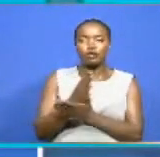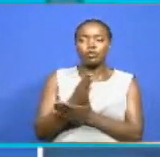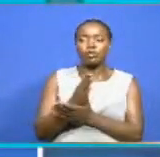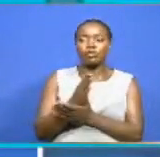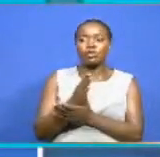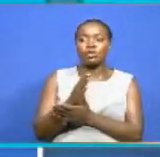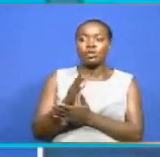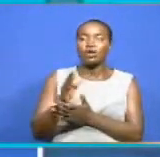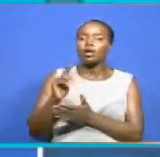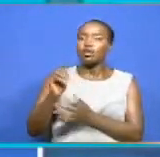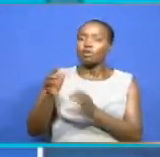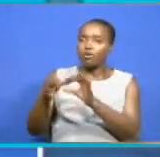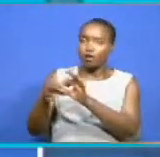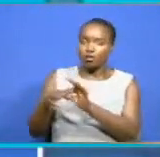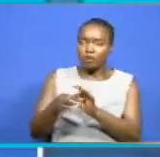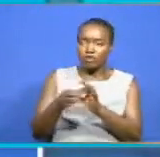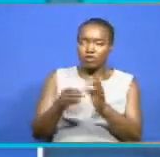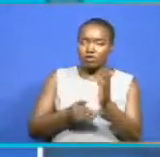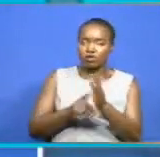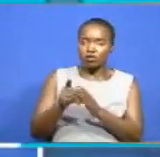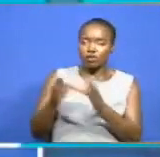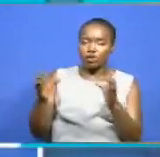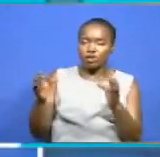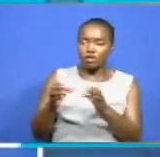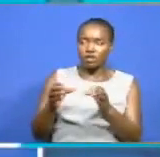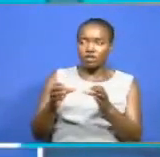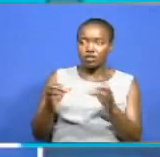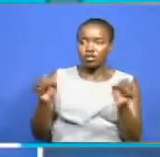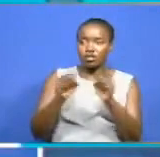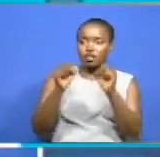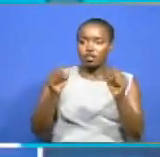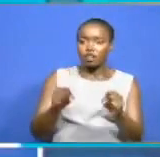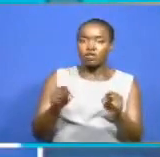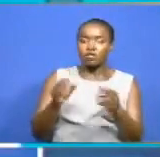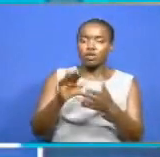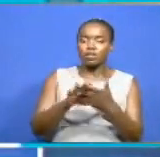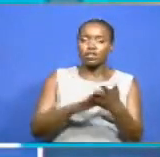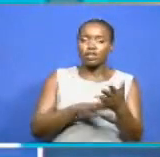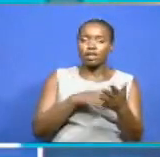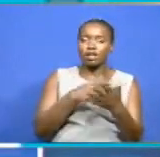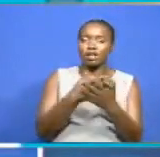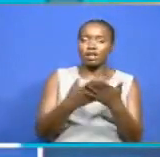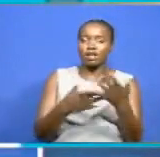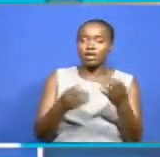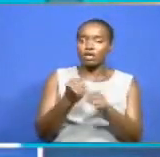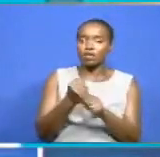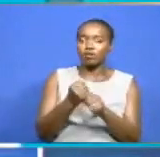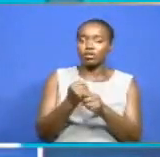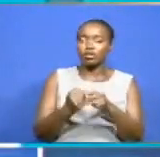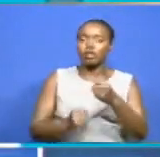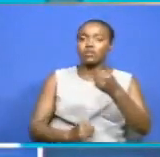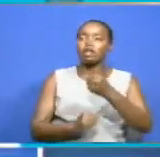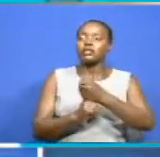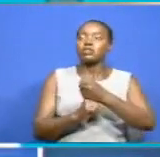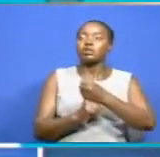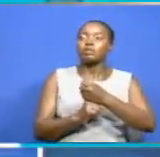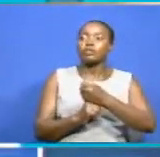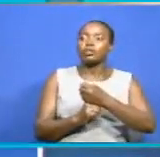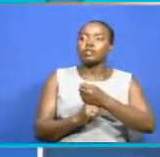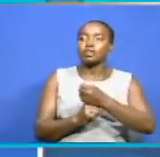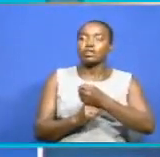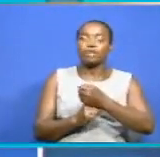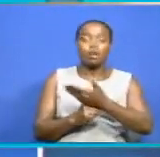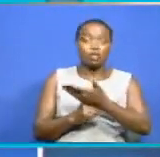Cooperative Development Organizations platform, we are creating systems and networks to continue supporting the movement,